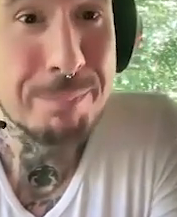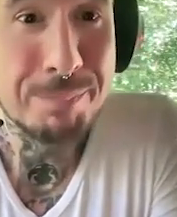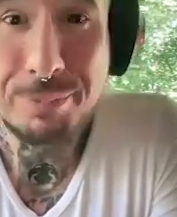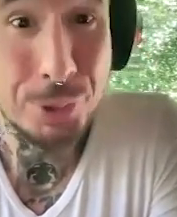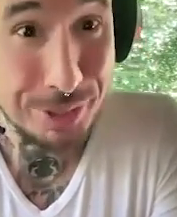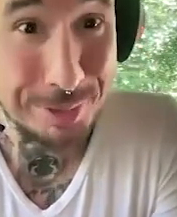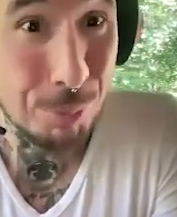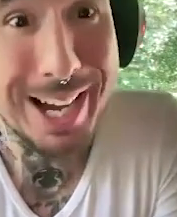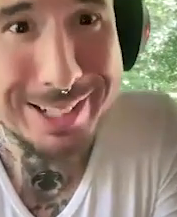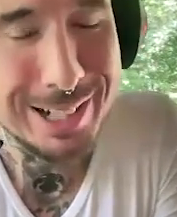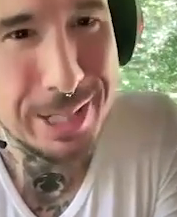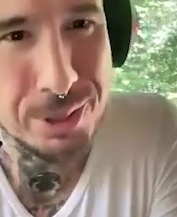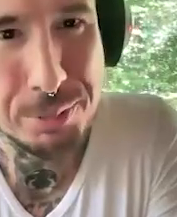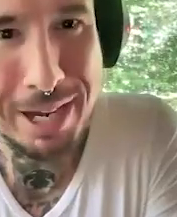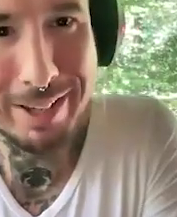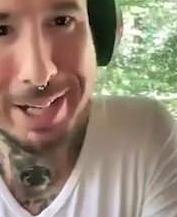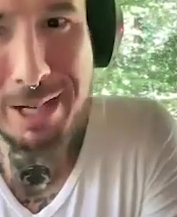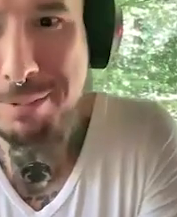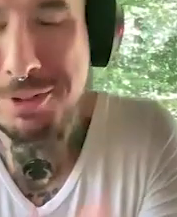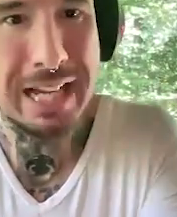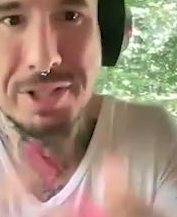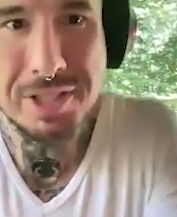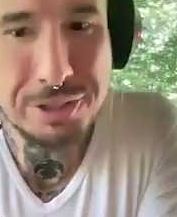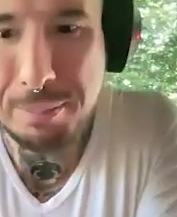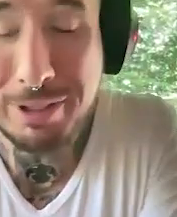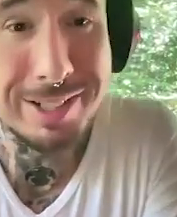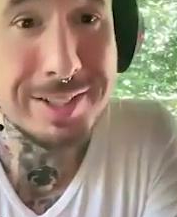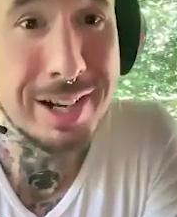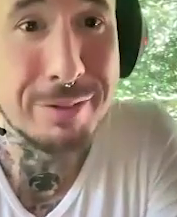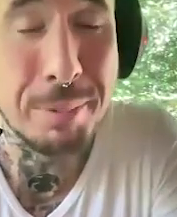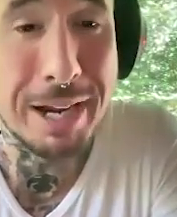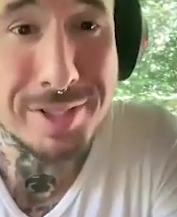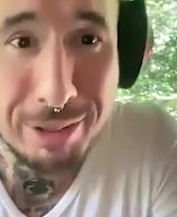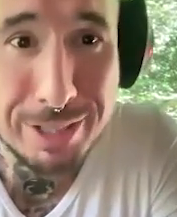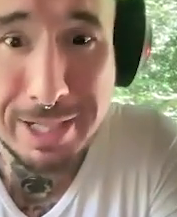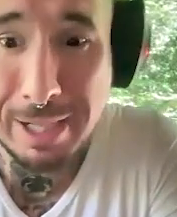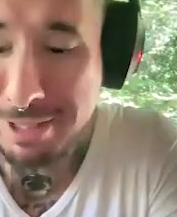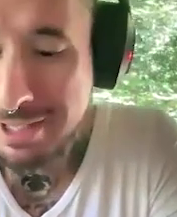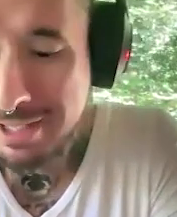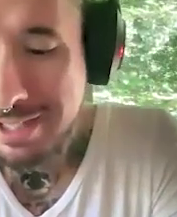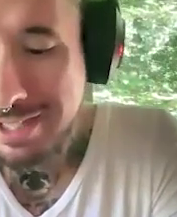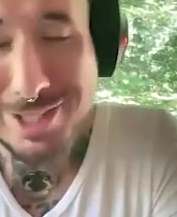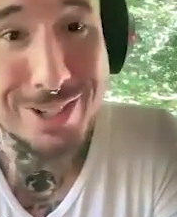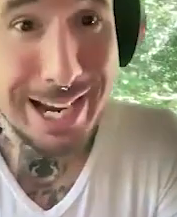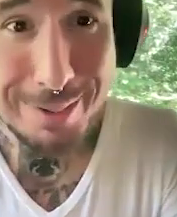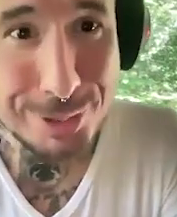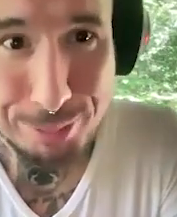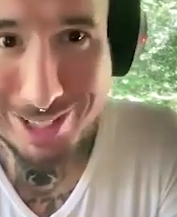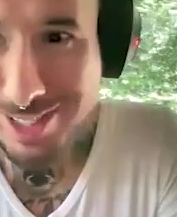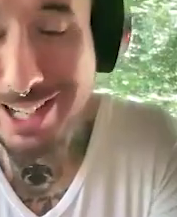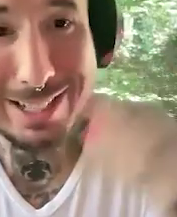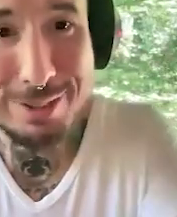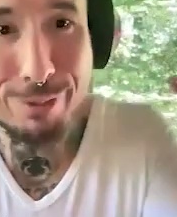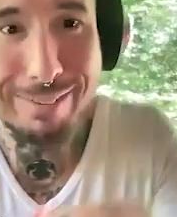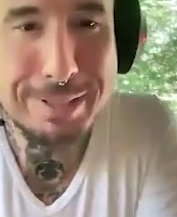at the time the reason why I chose ballet, right? It was a conversation about getting excited for my recital coming up. And I shared, yeah, I'm